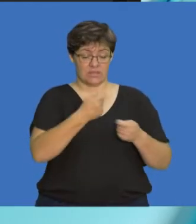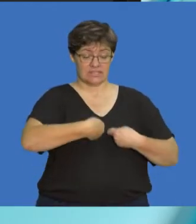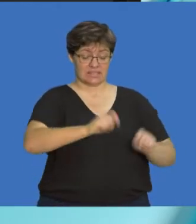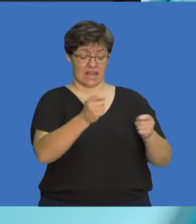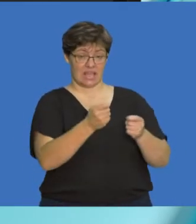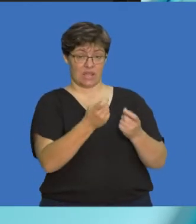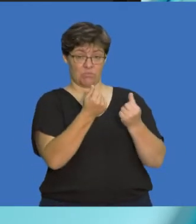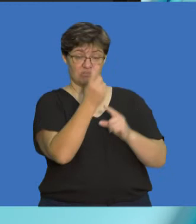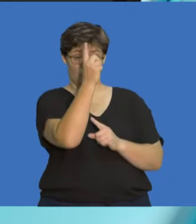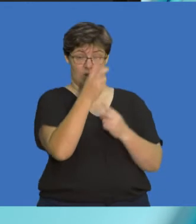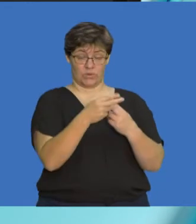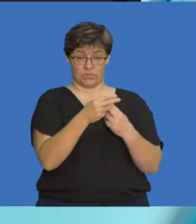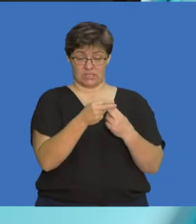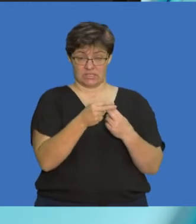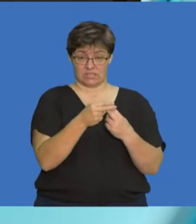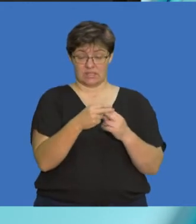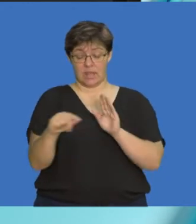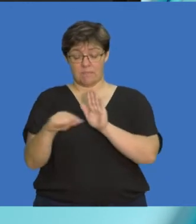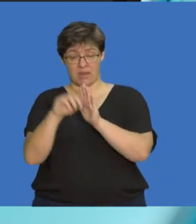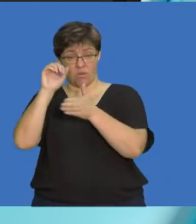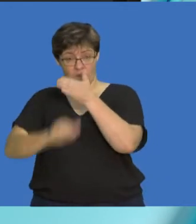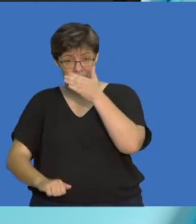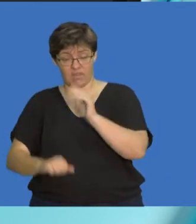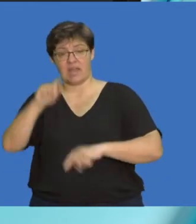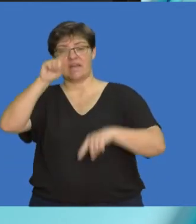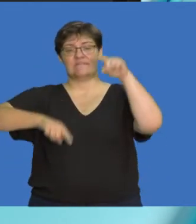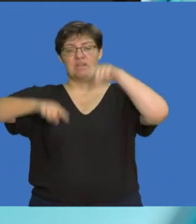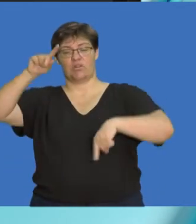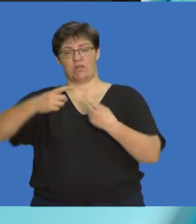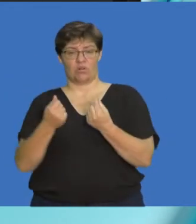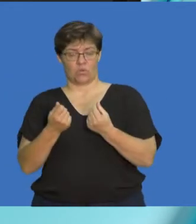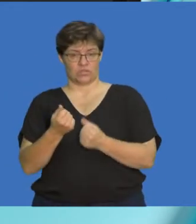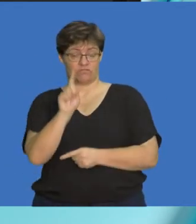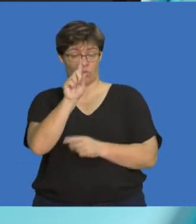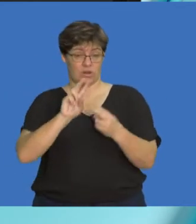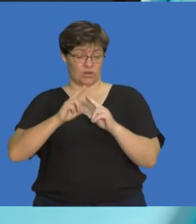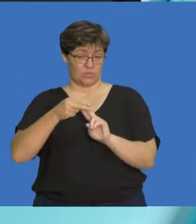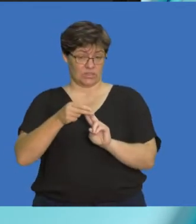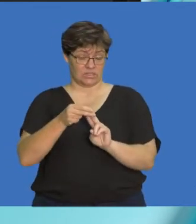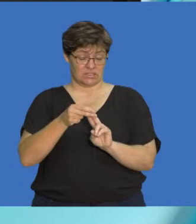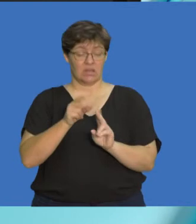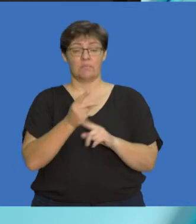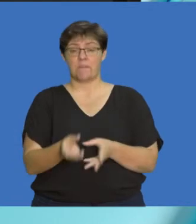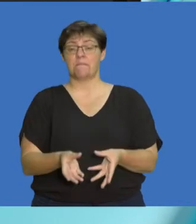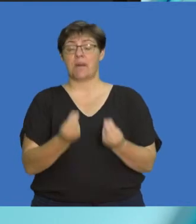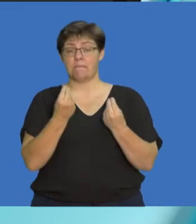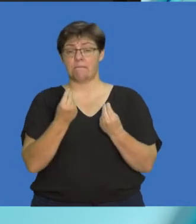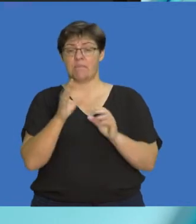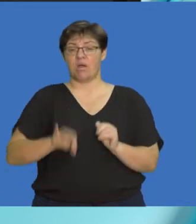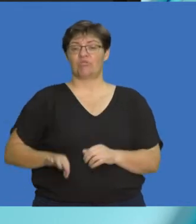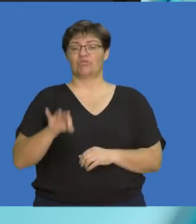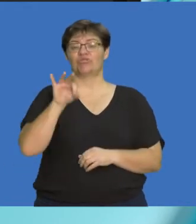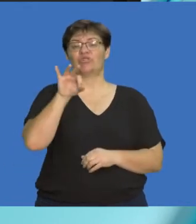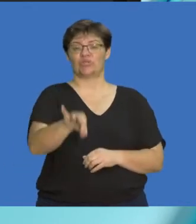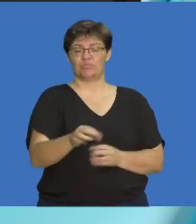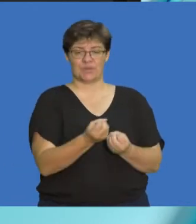per unit minus your variable cost per unit to give you your contribution